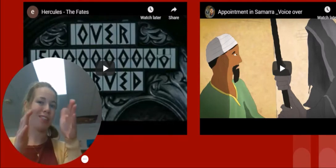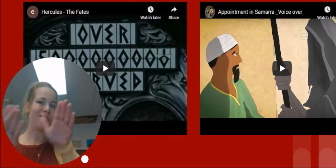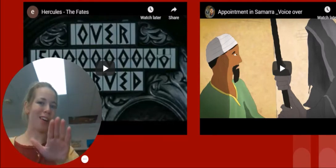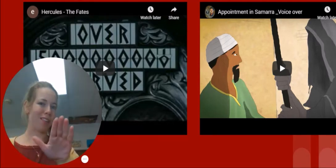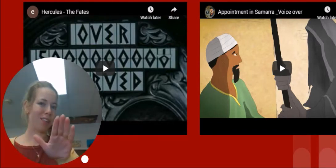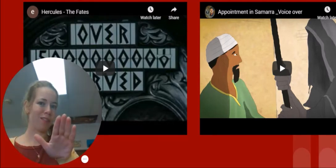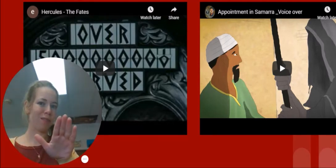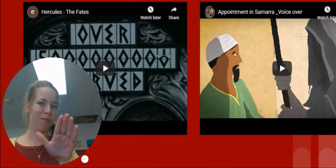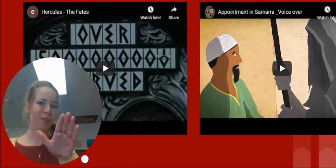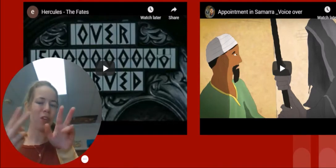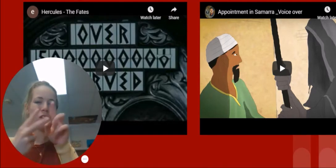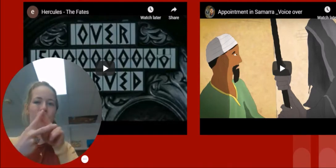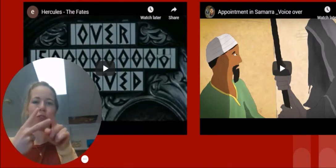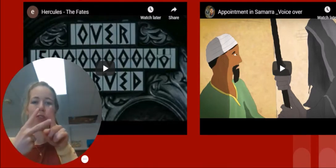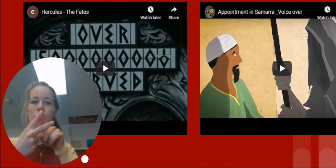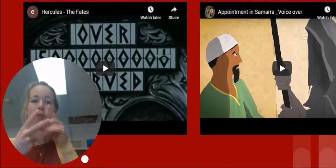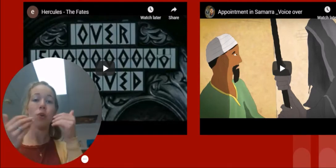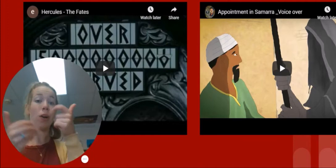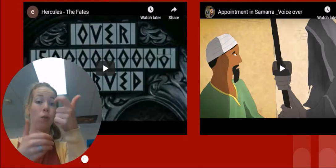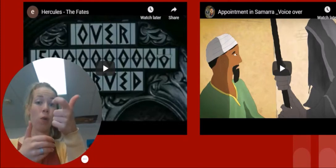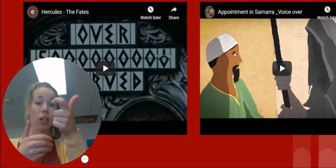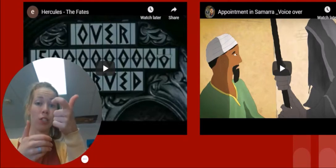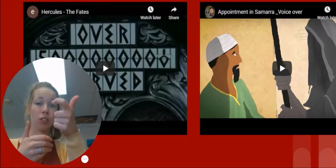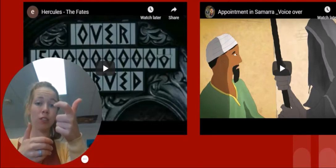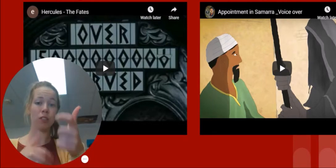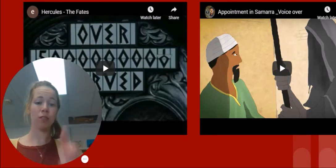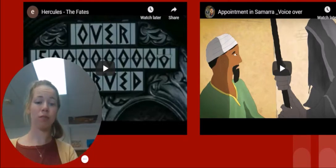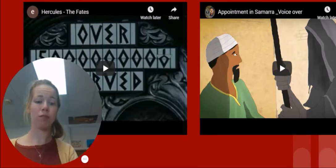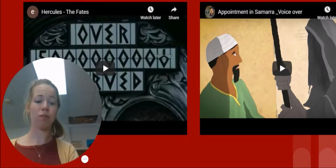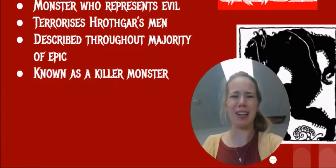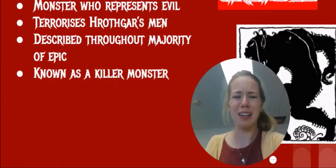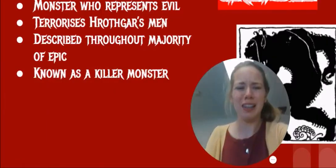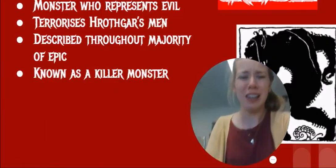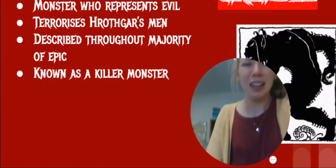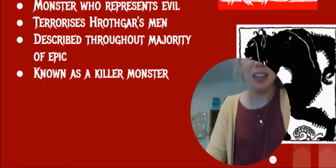with death. So those are two. Go ahead and watch.